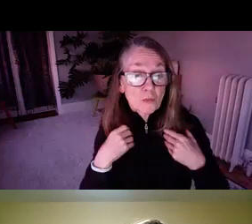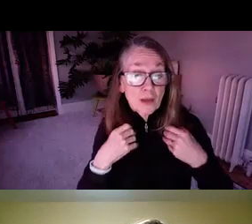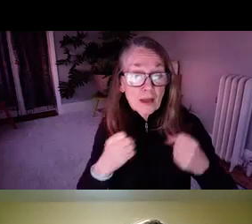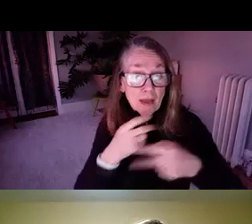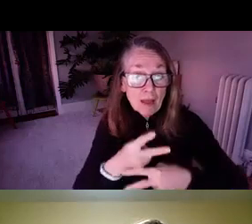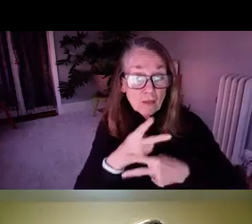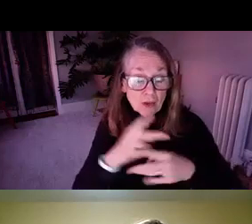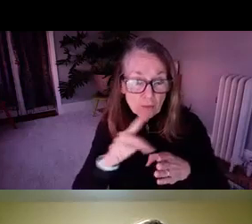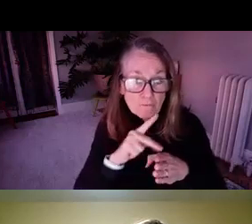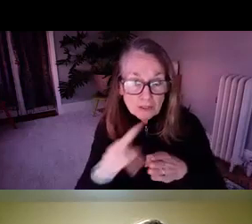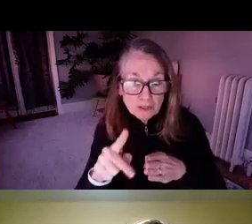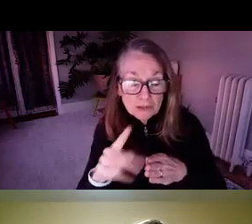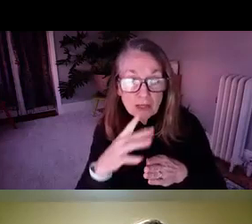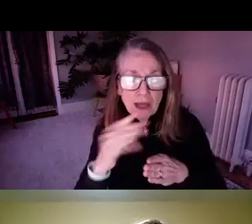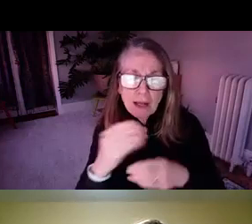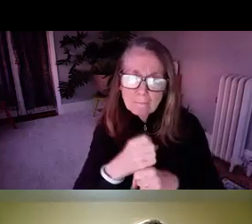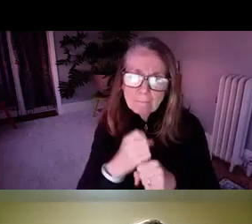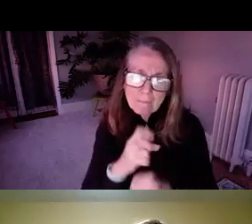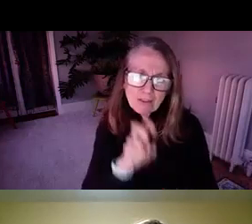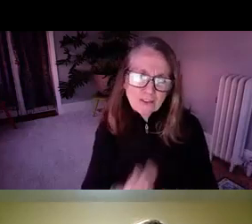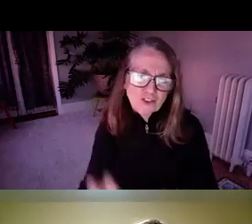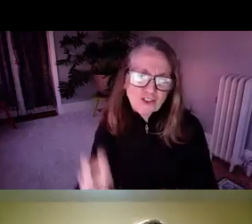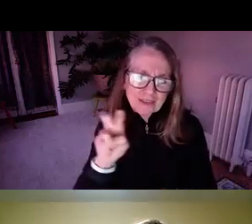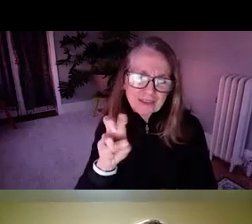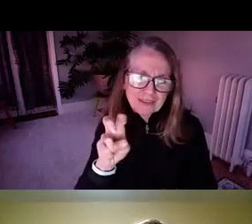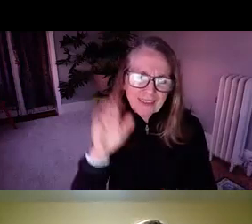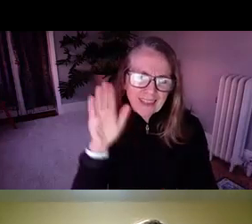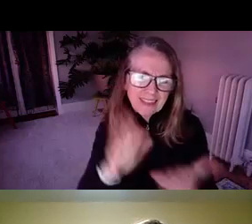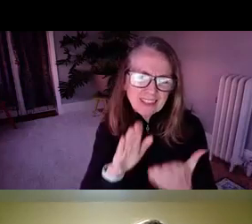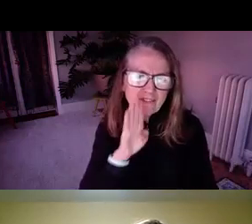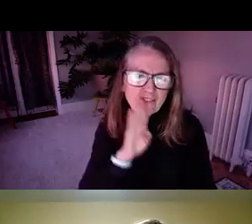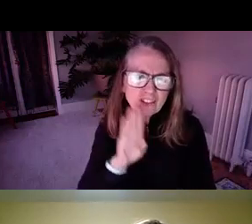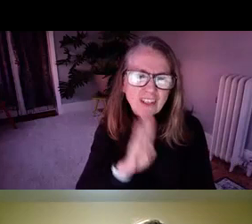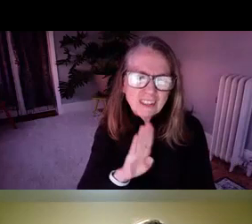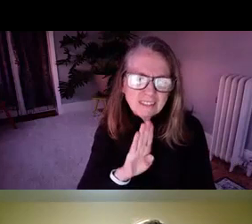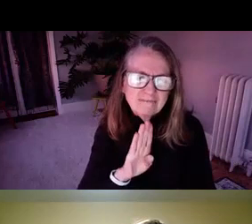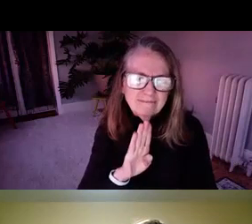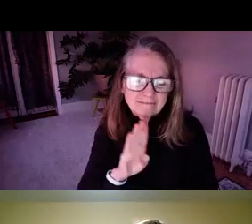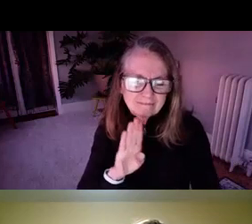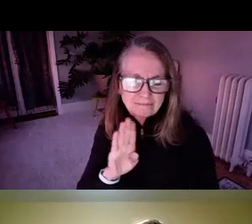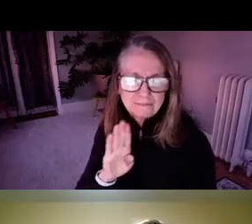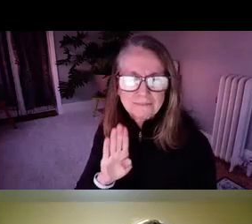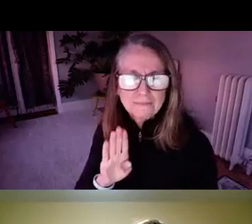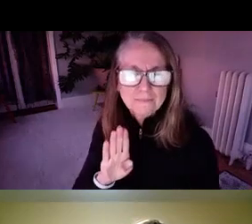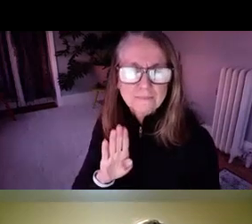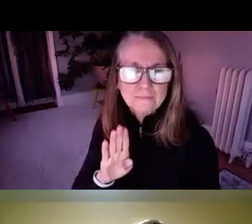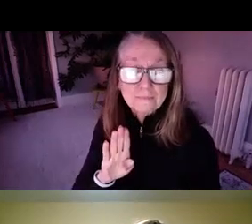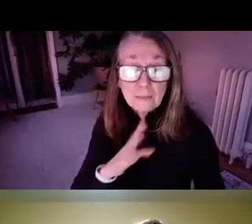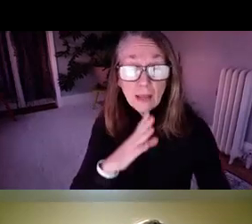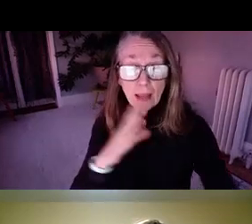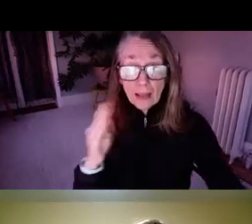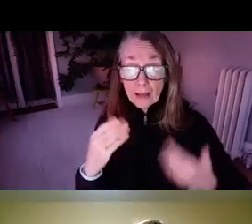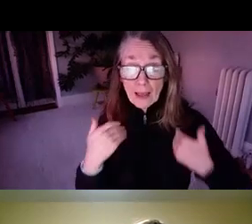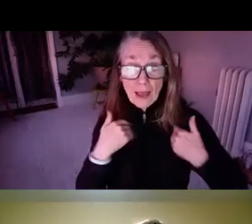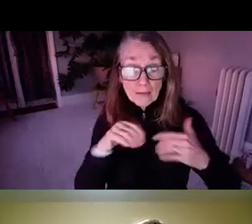and certainly make their journey a lot less frustrating along the way. And certainly having